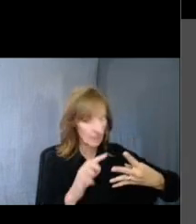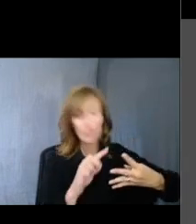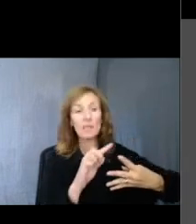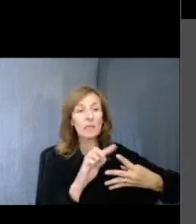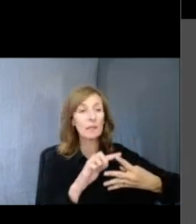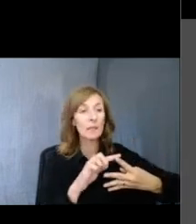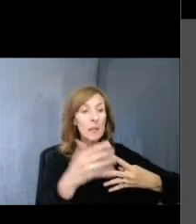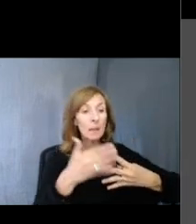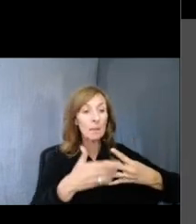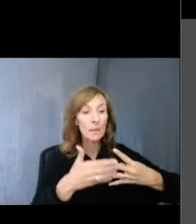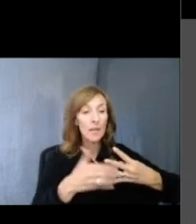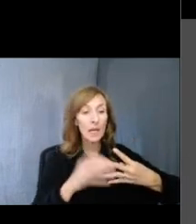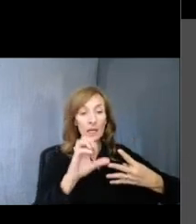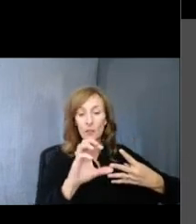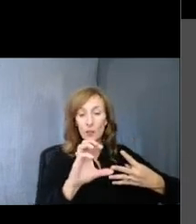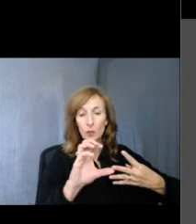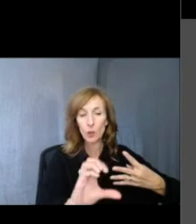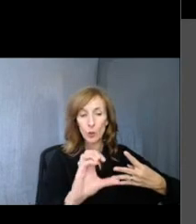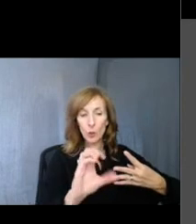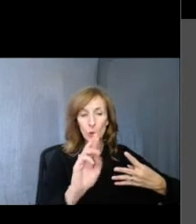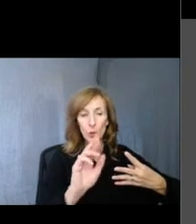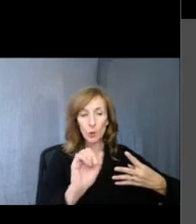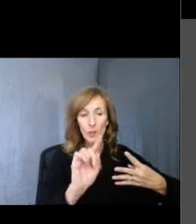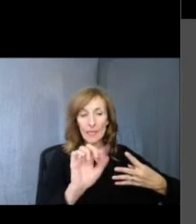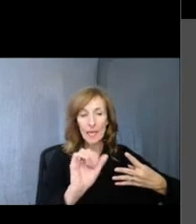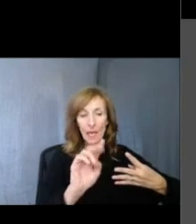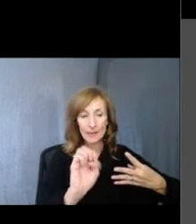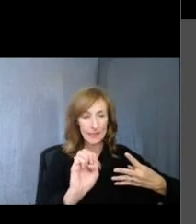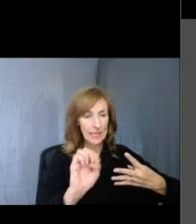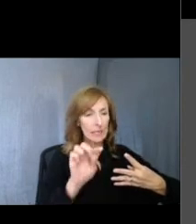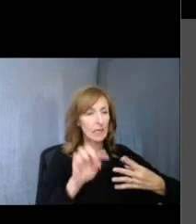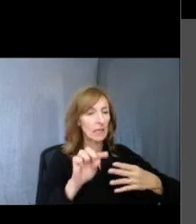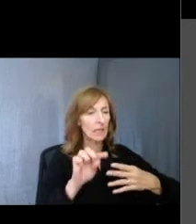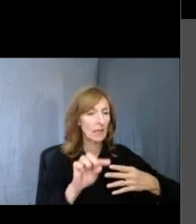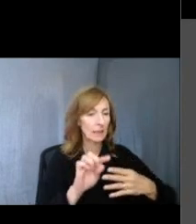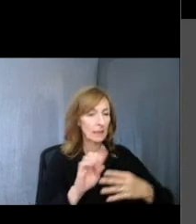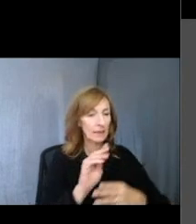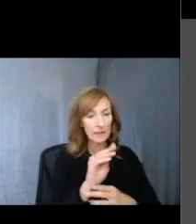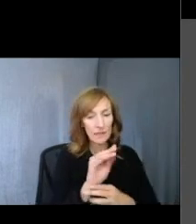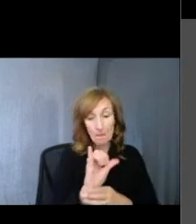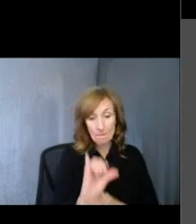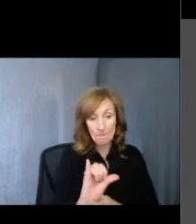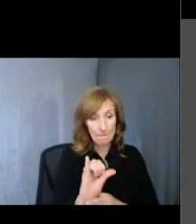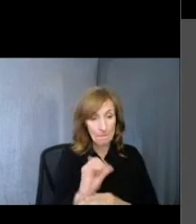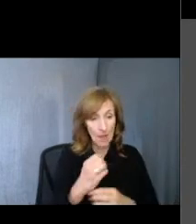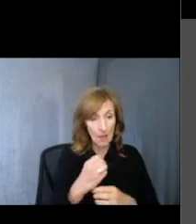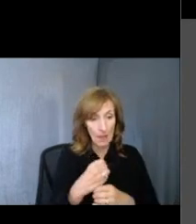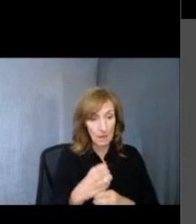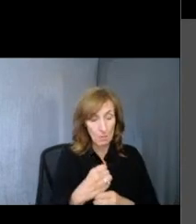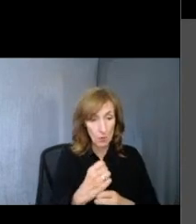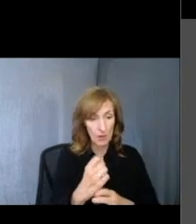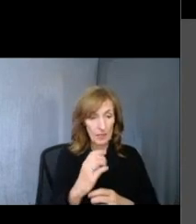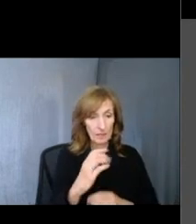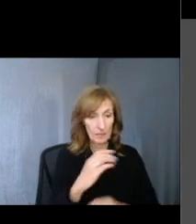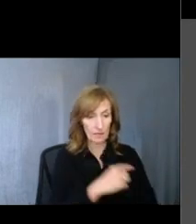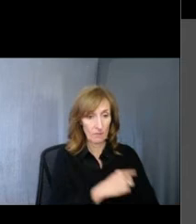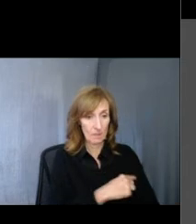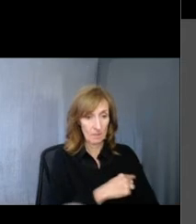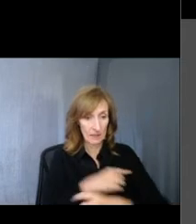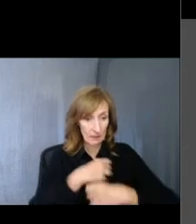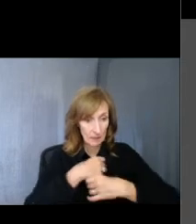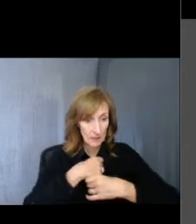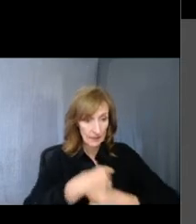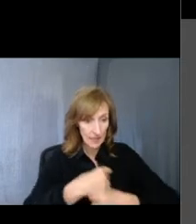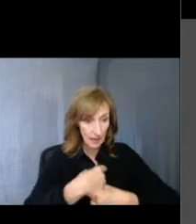creatinine. And we talked about blood creatinine is a byproduct actually of muscle metabolism, but it is filtered